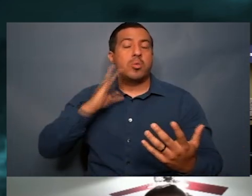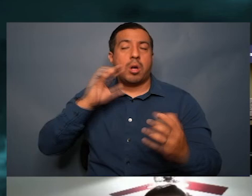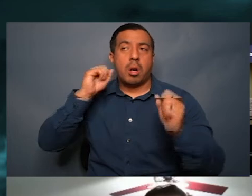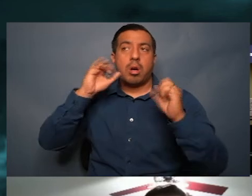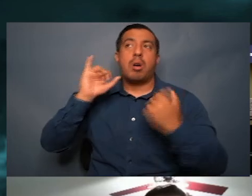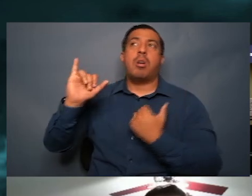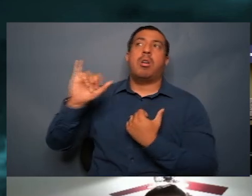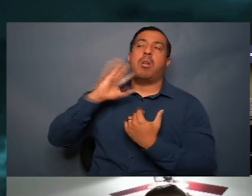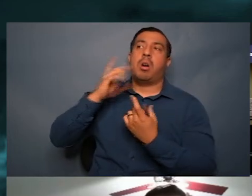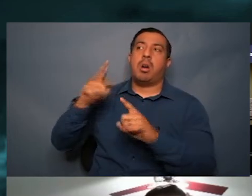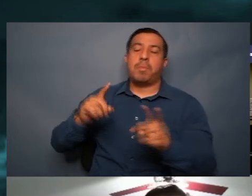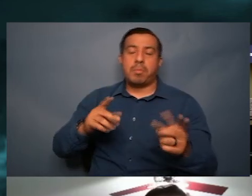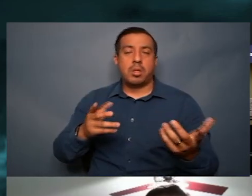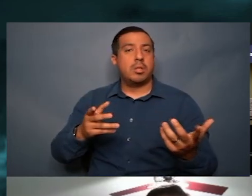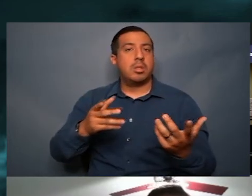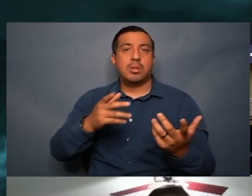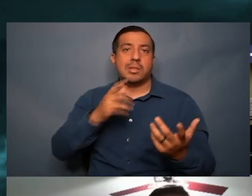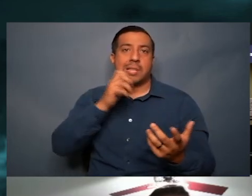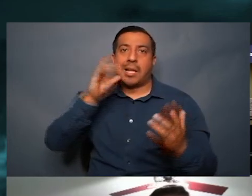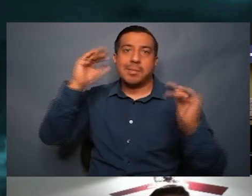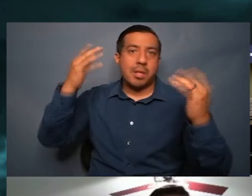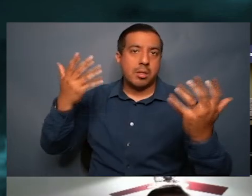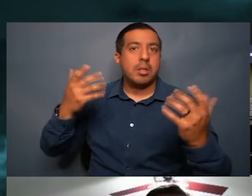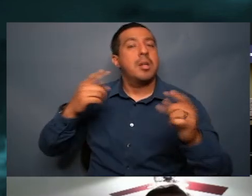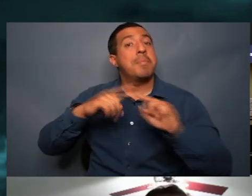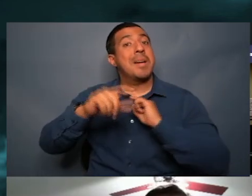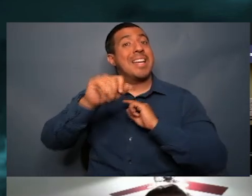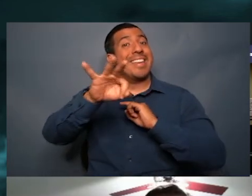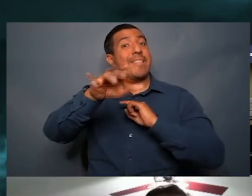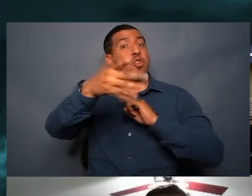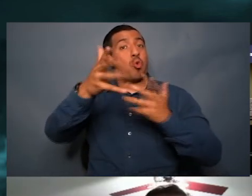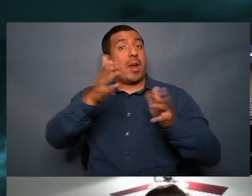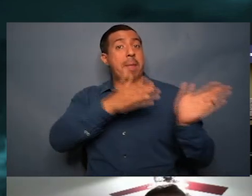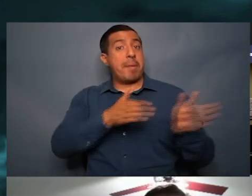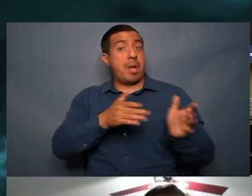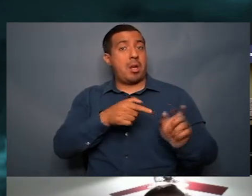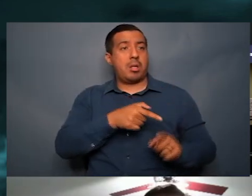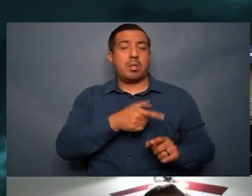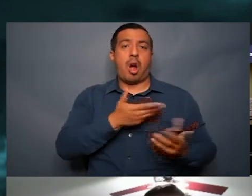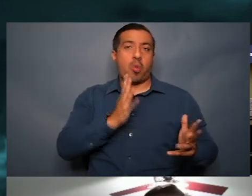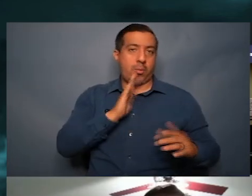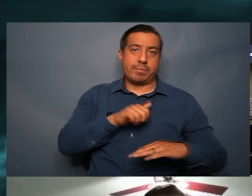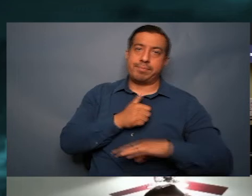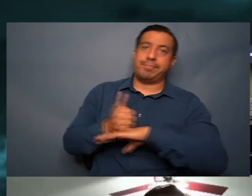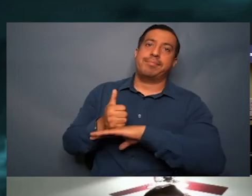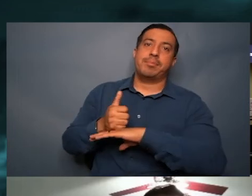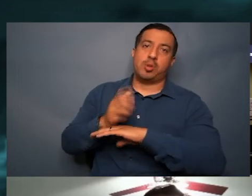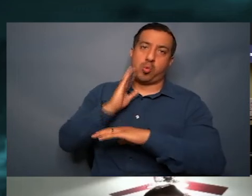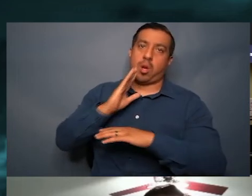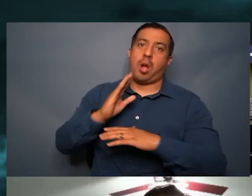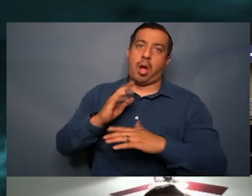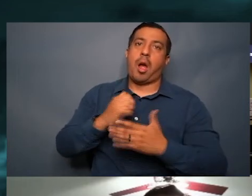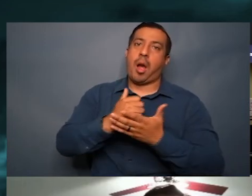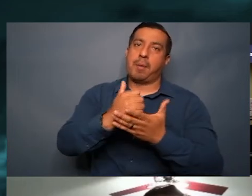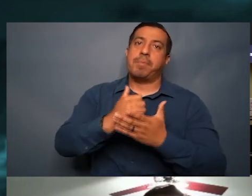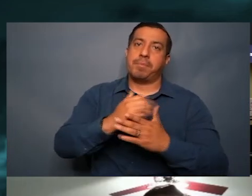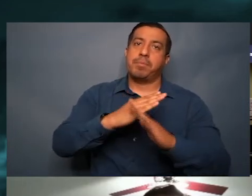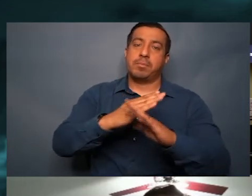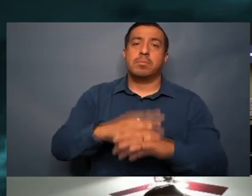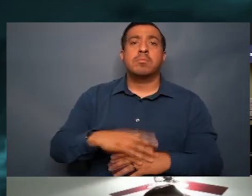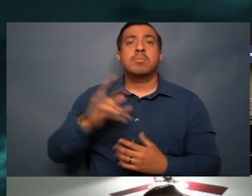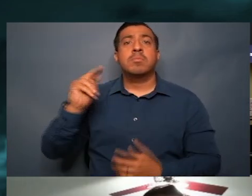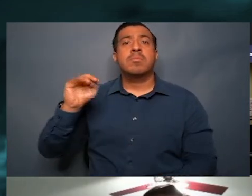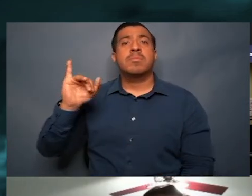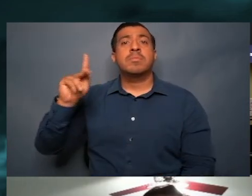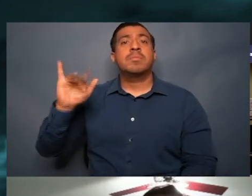all of us. But if you're prepared, then you just put your preparation plan into action. Yeah, I think that's a great point. Go ahead,